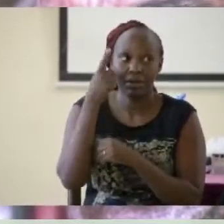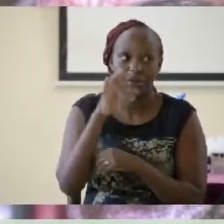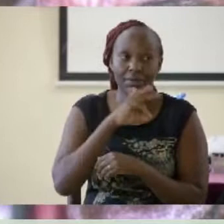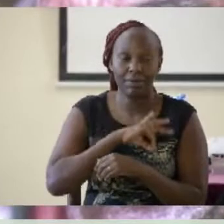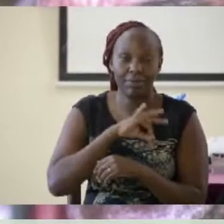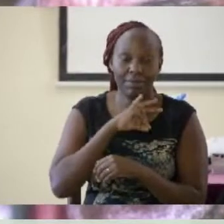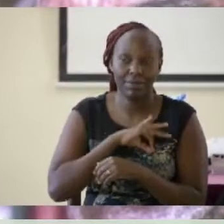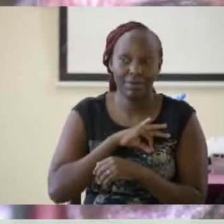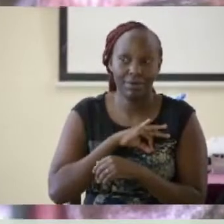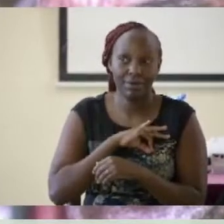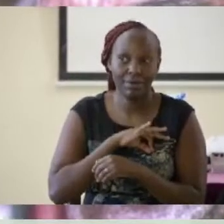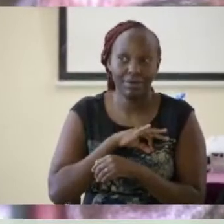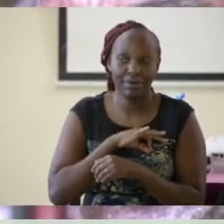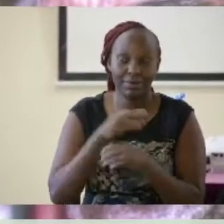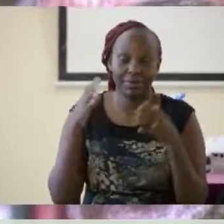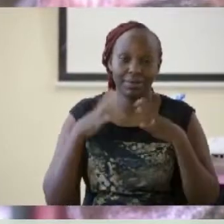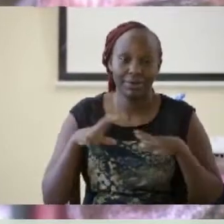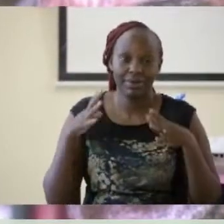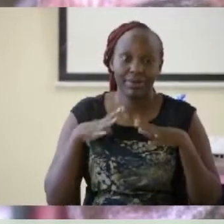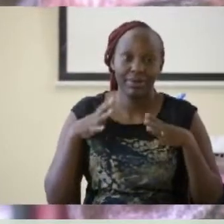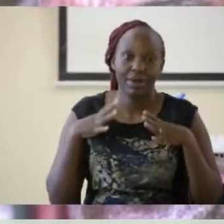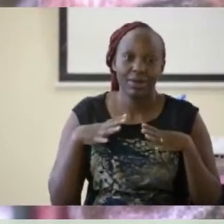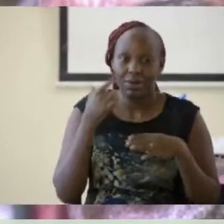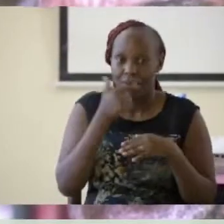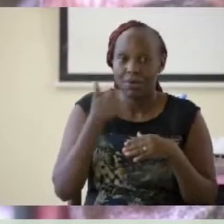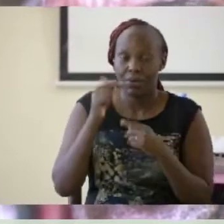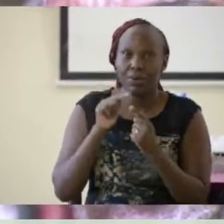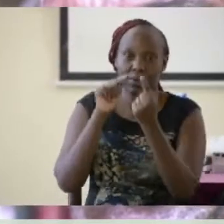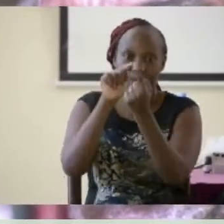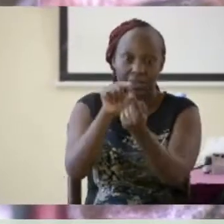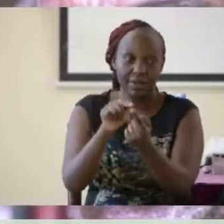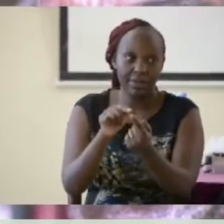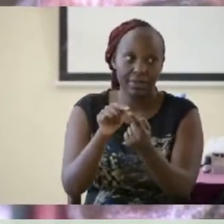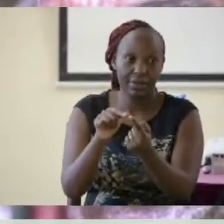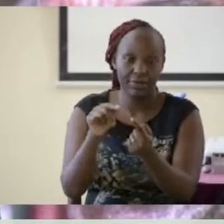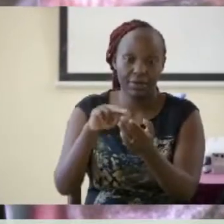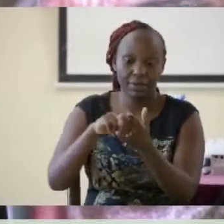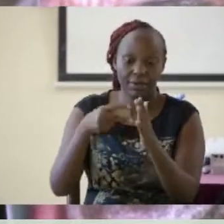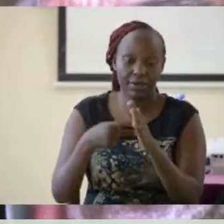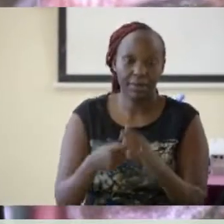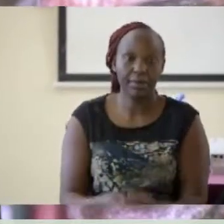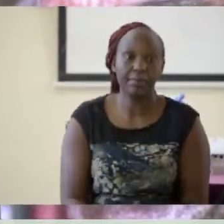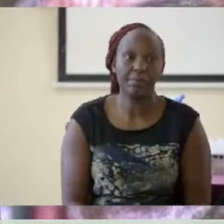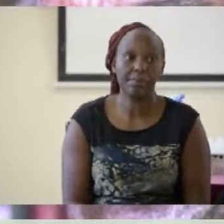benefit of the people who are targeted for the project.